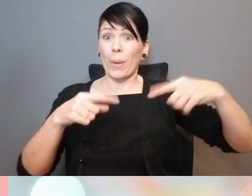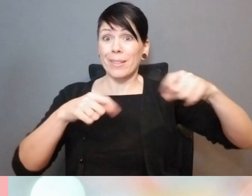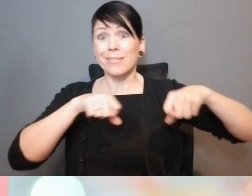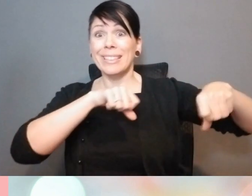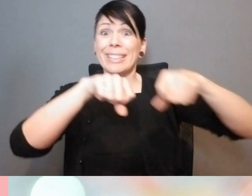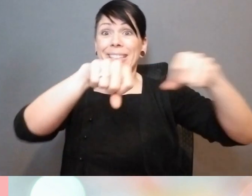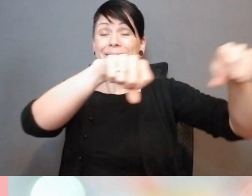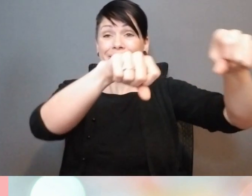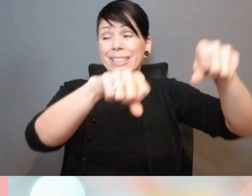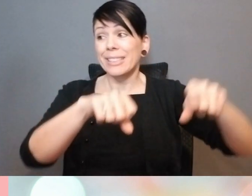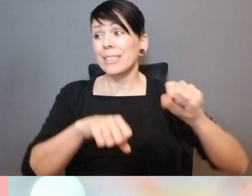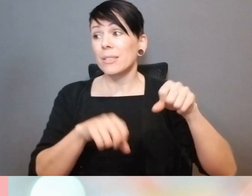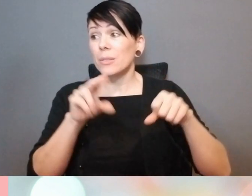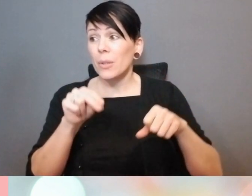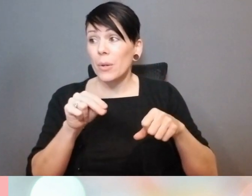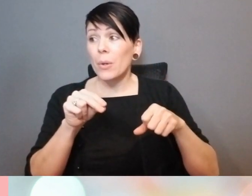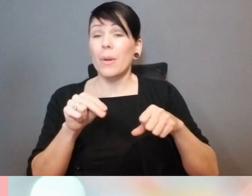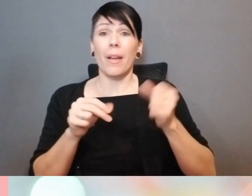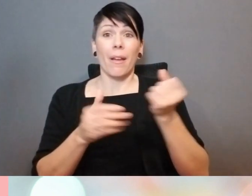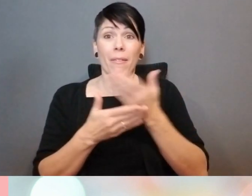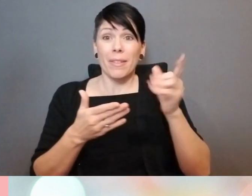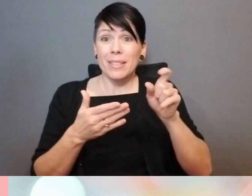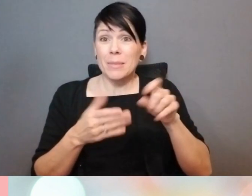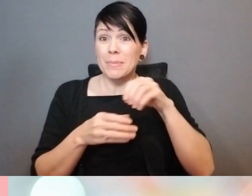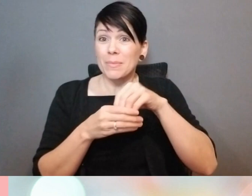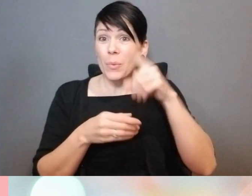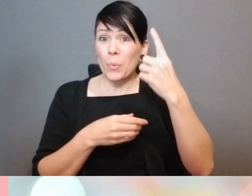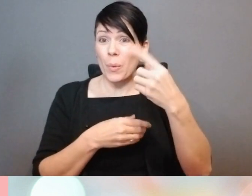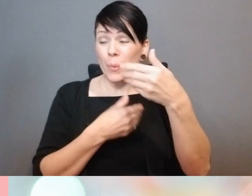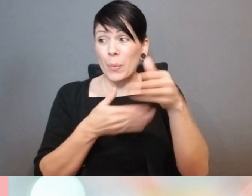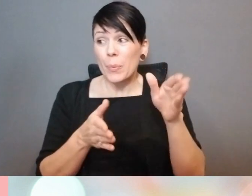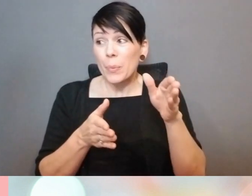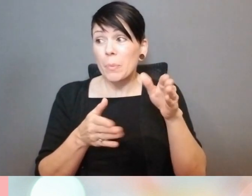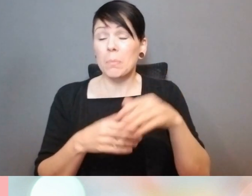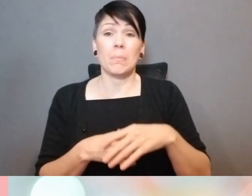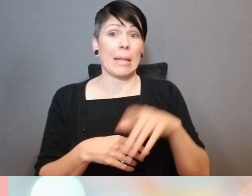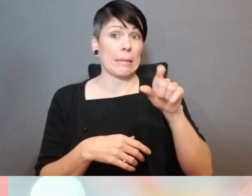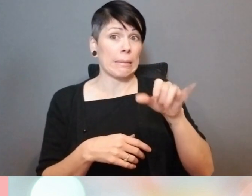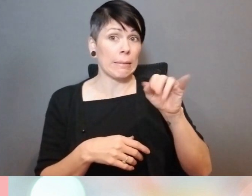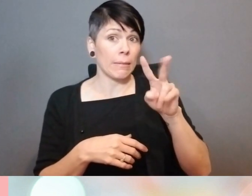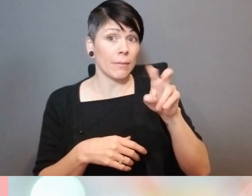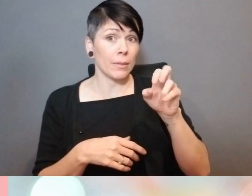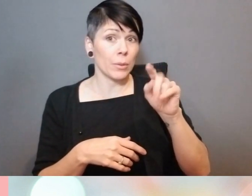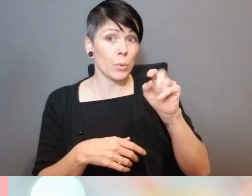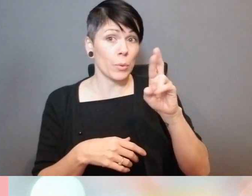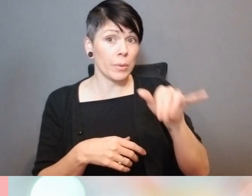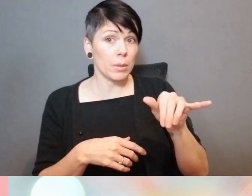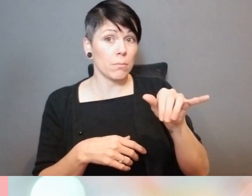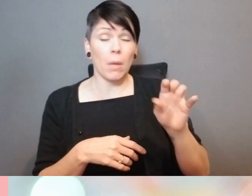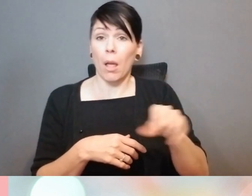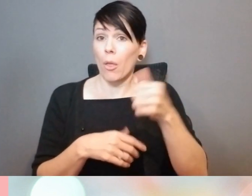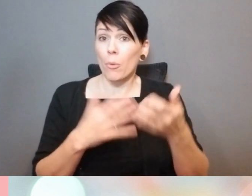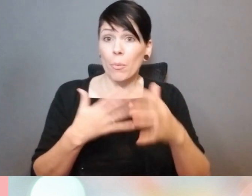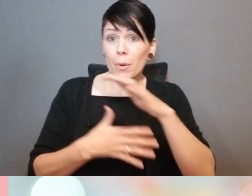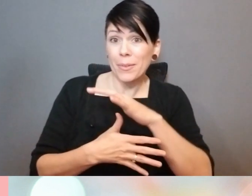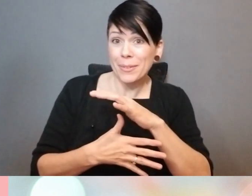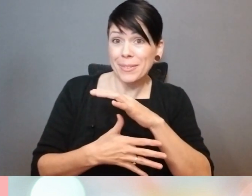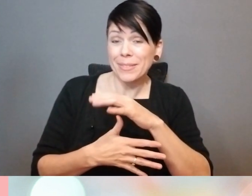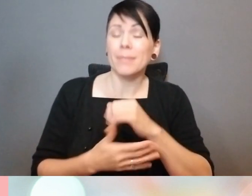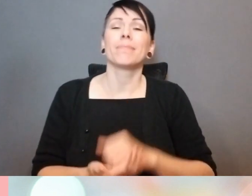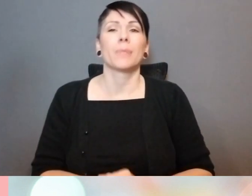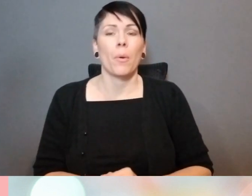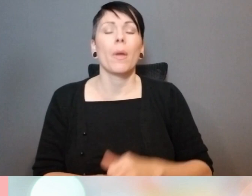for organization, what are my priorities? In my next video, I will walk you through my approach and explain why it works for